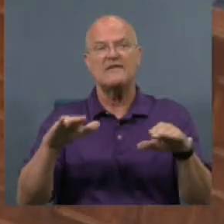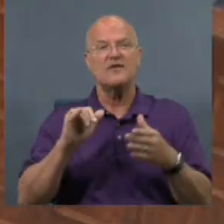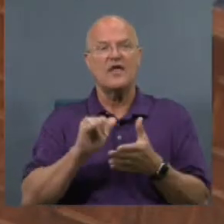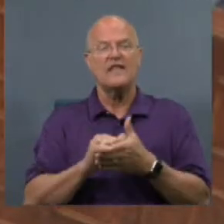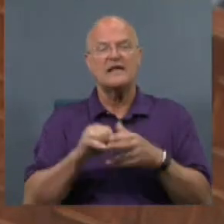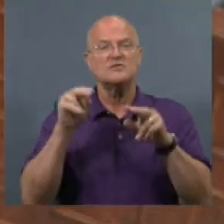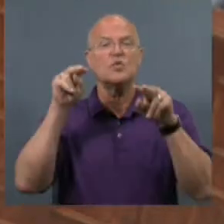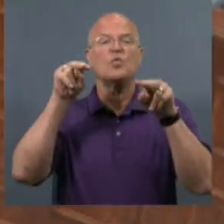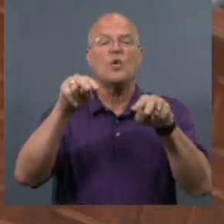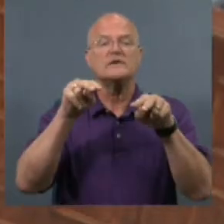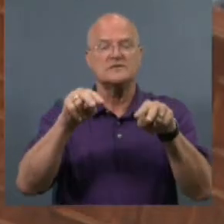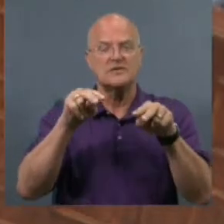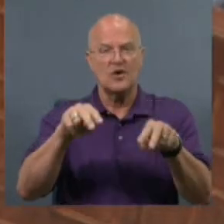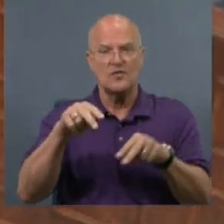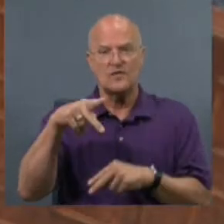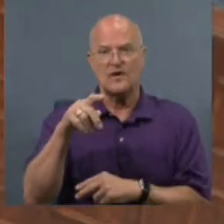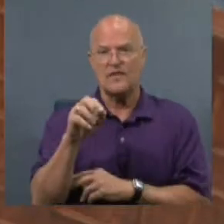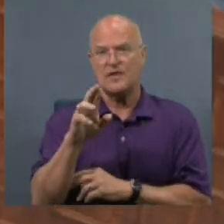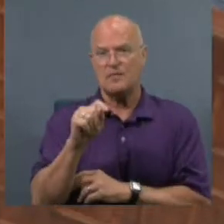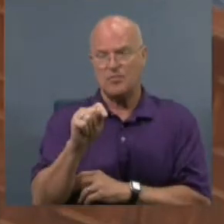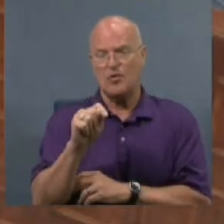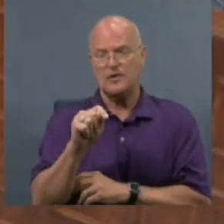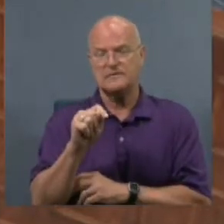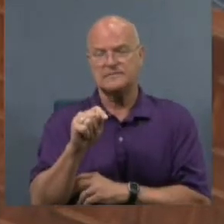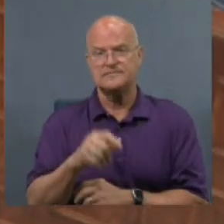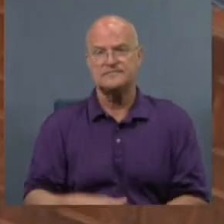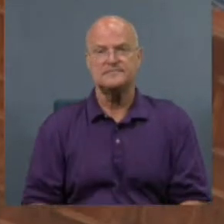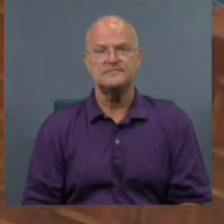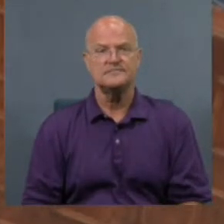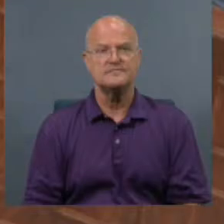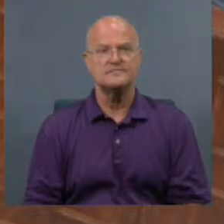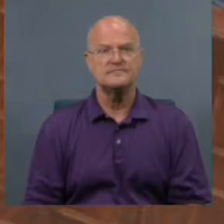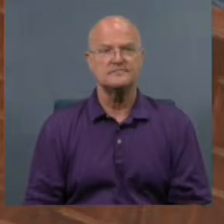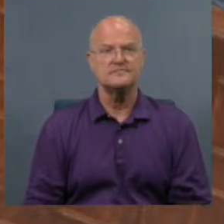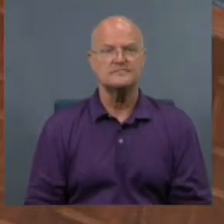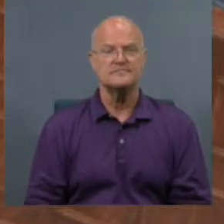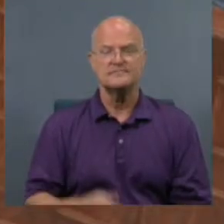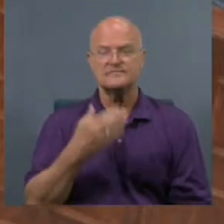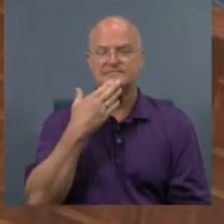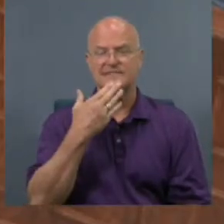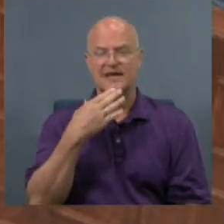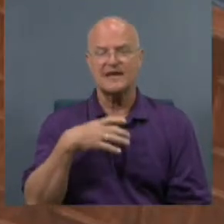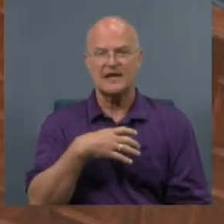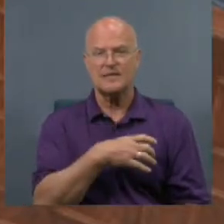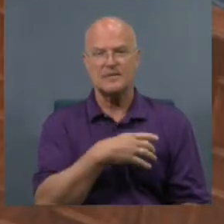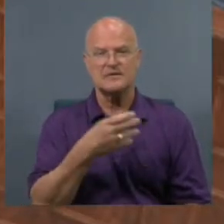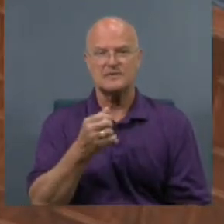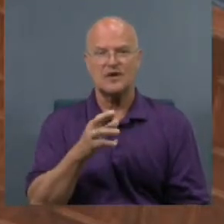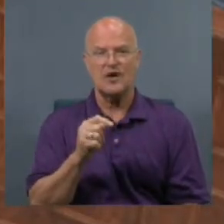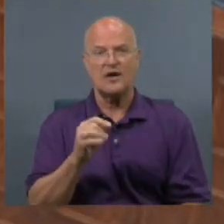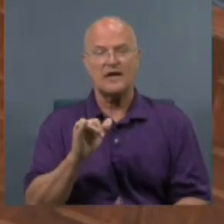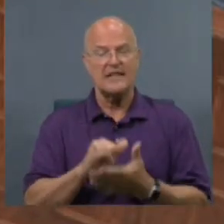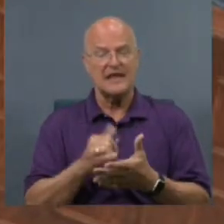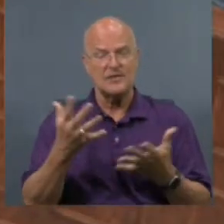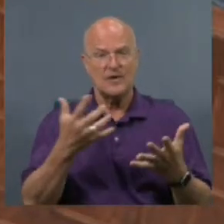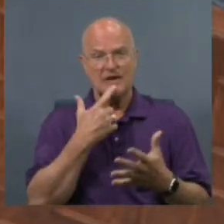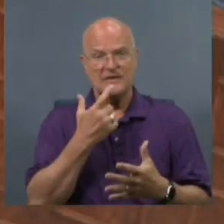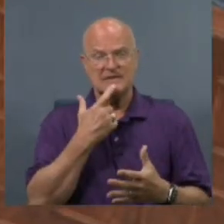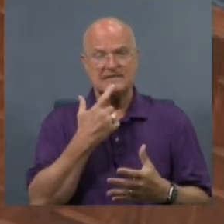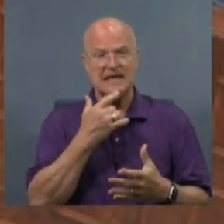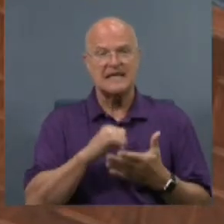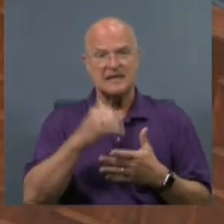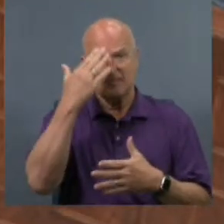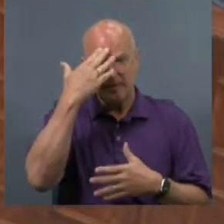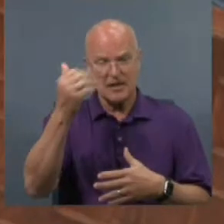is watching over that part of our community. No, thank you, Commissioner. And that's basically what I was saying,